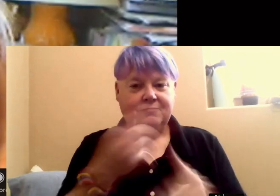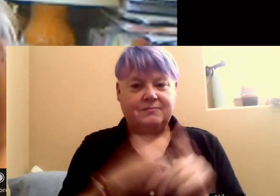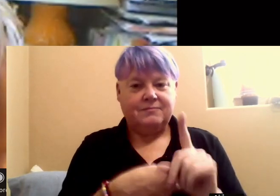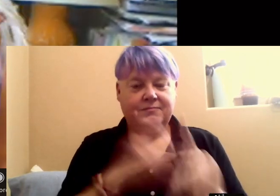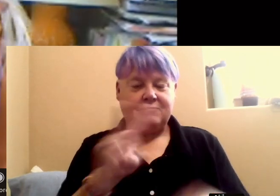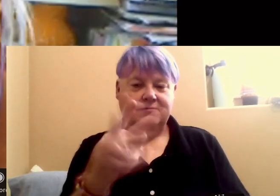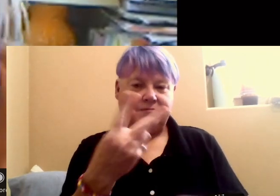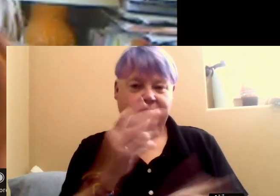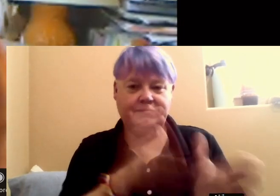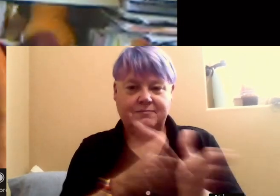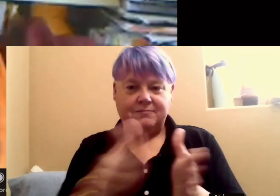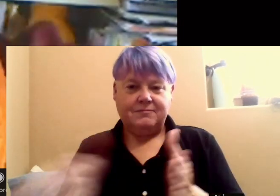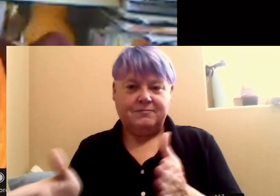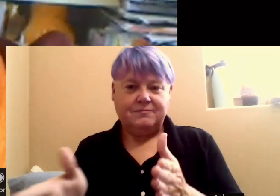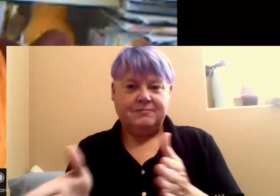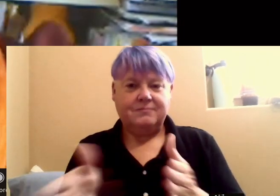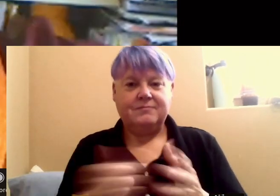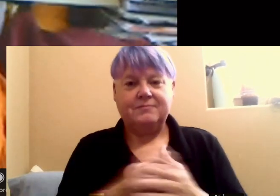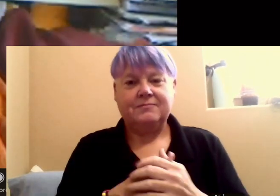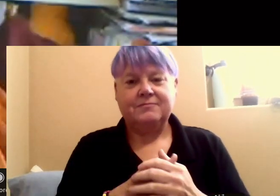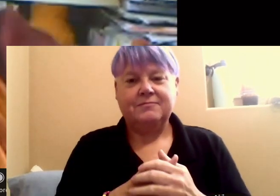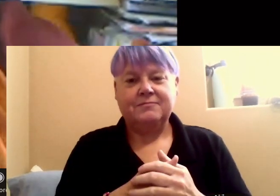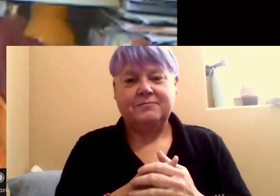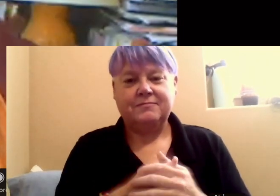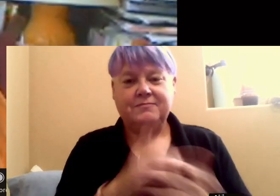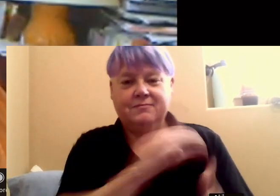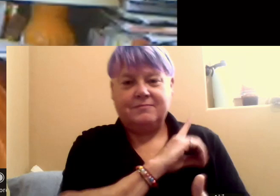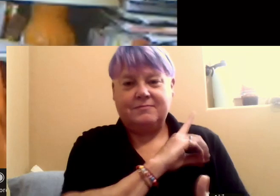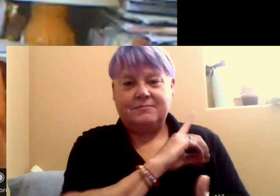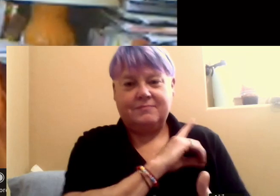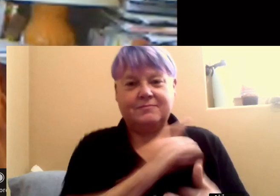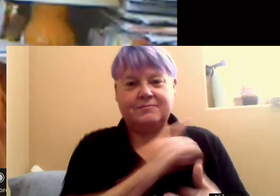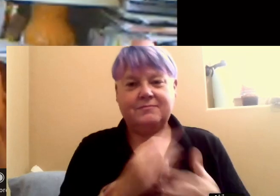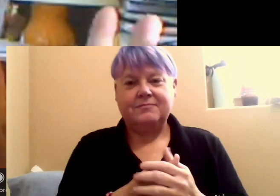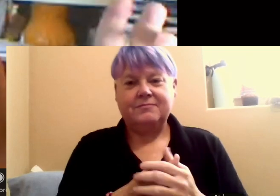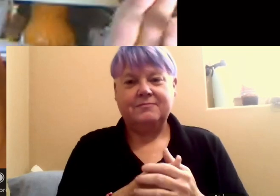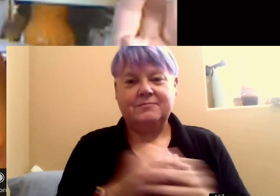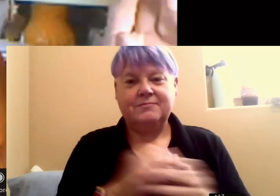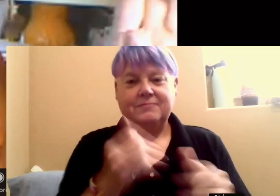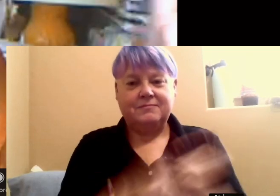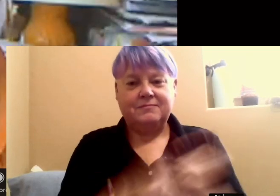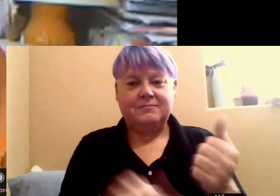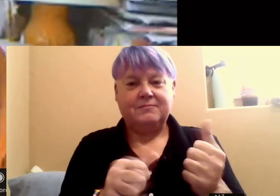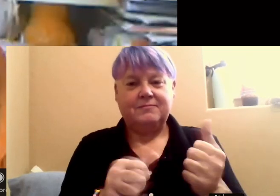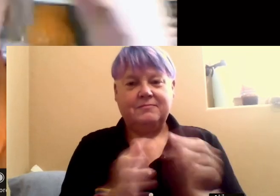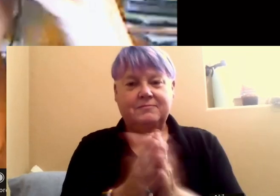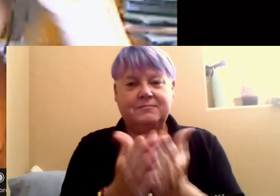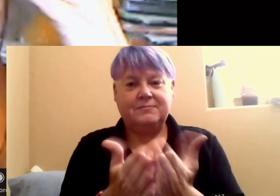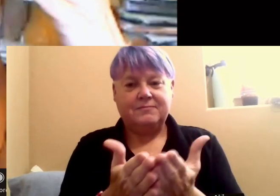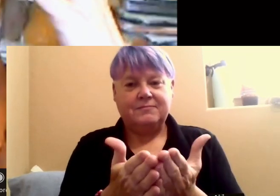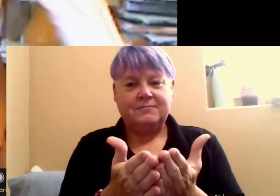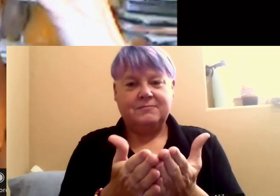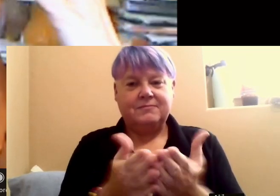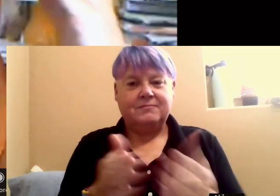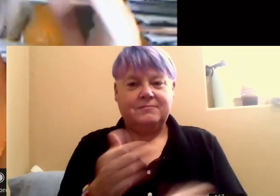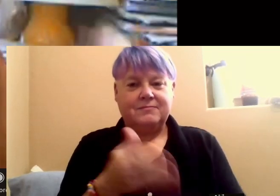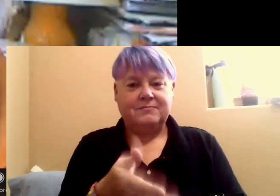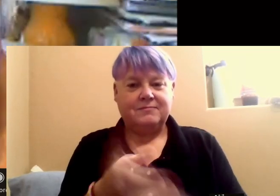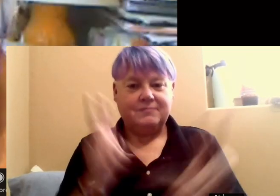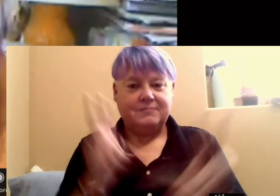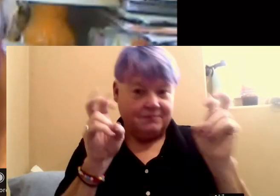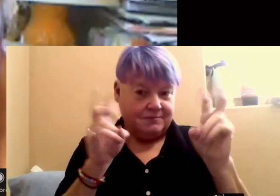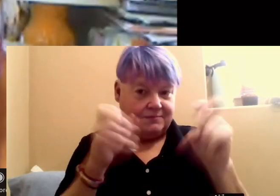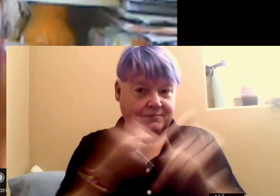with Nameless Detective. And each book, the overarching titles are all from